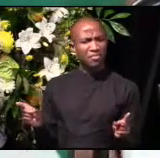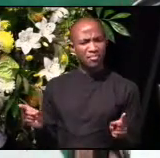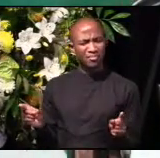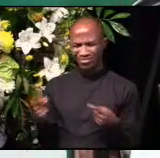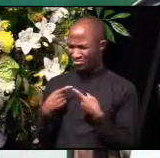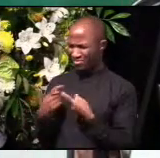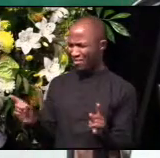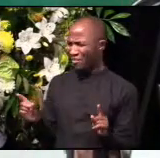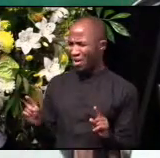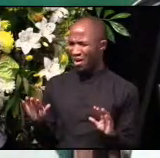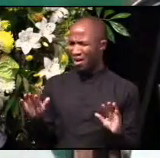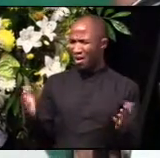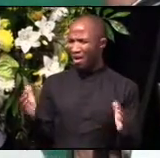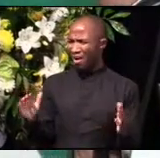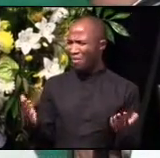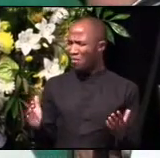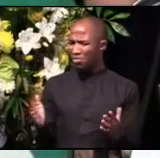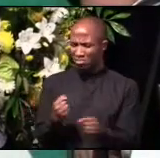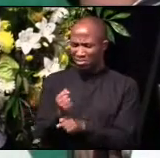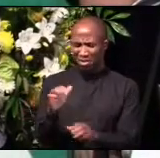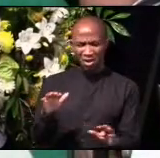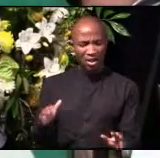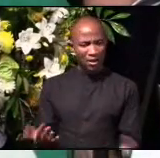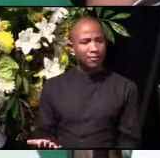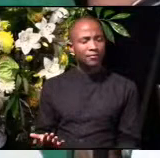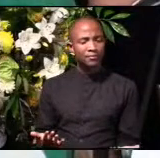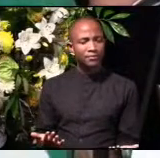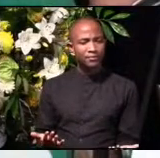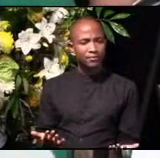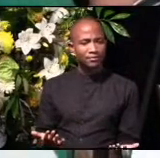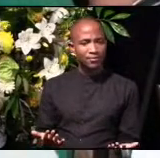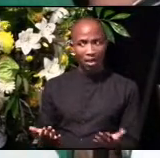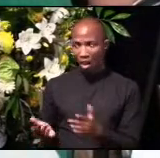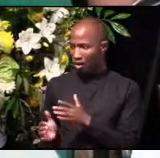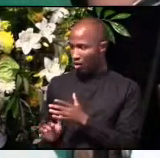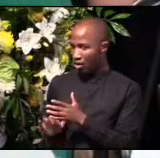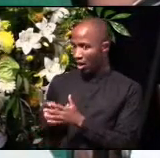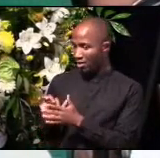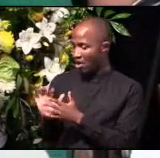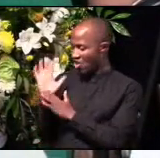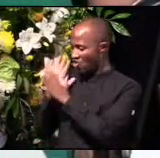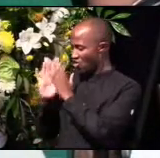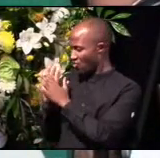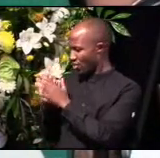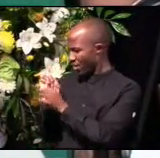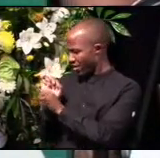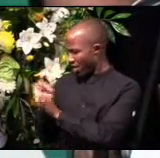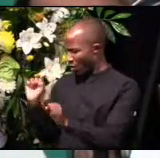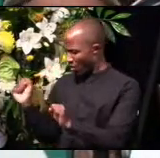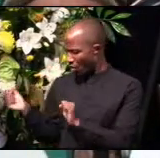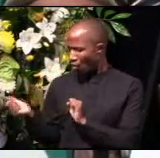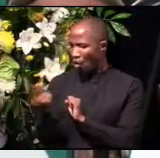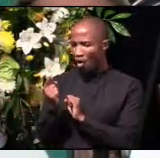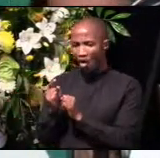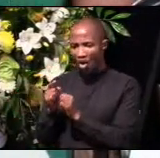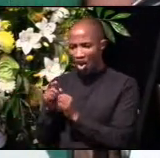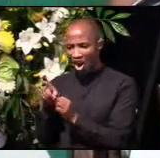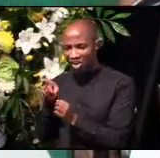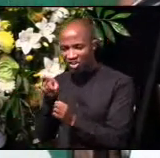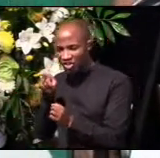I went back looking at the biographies of these leaders they were